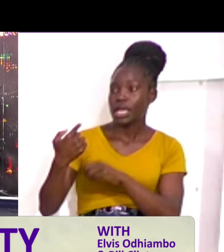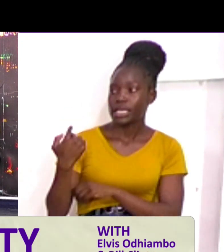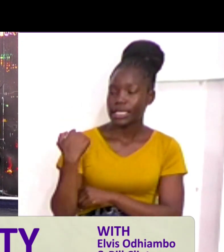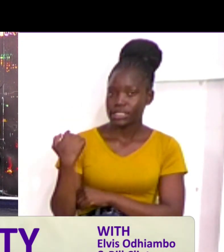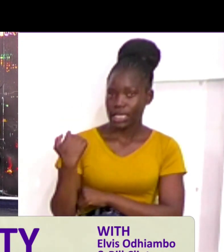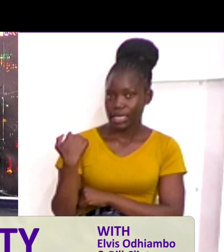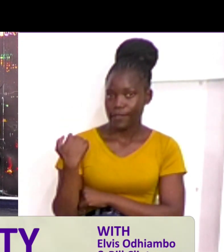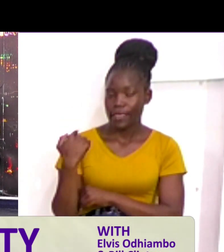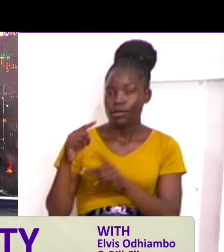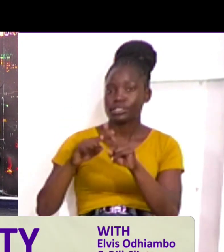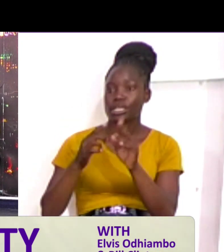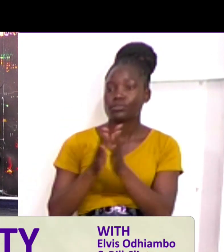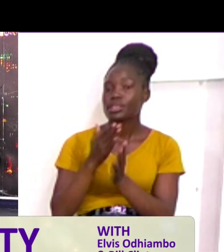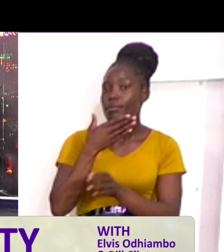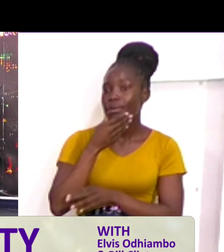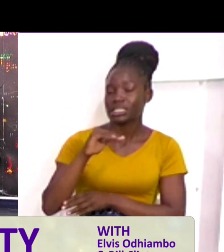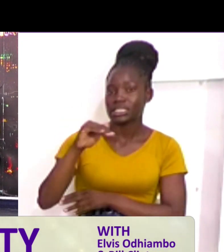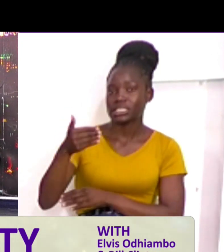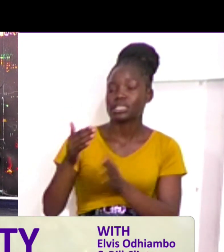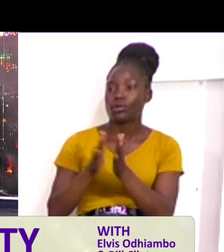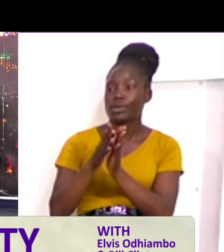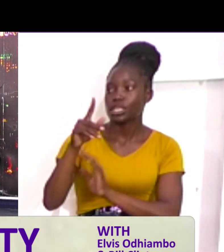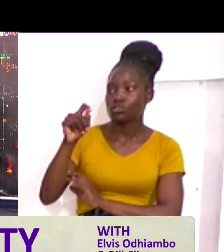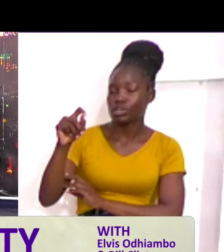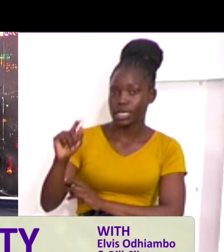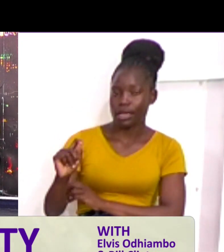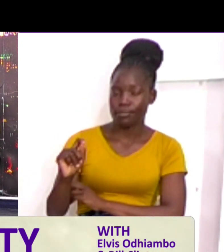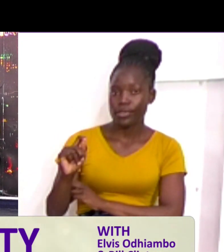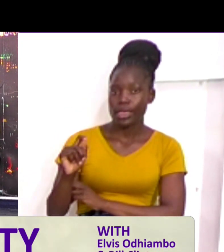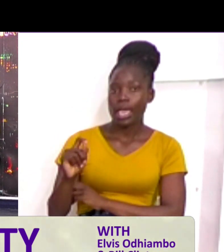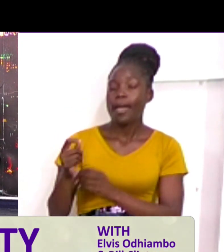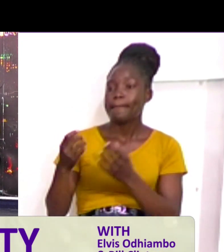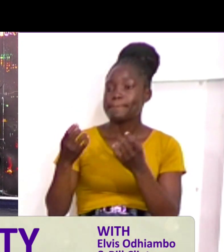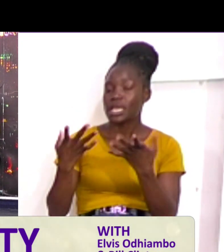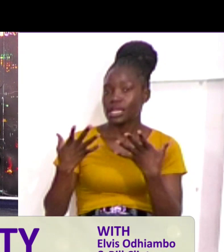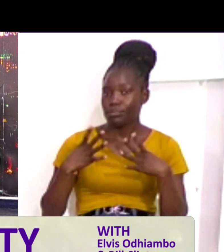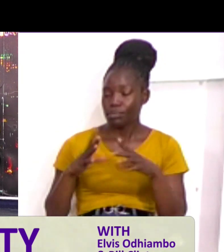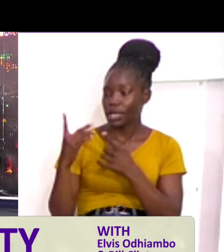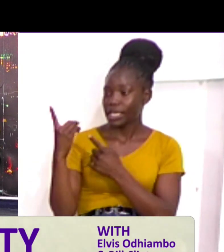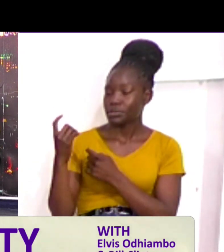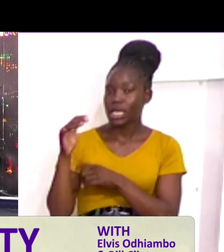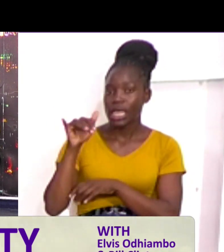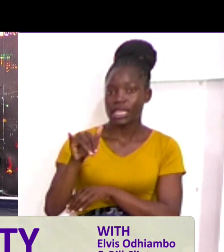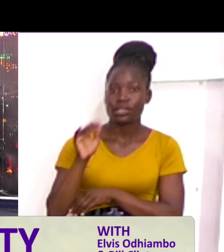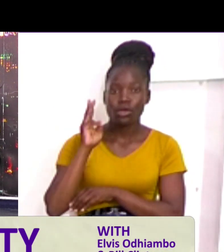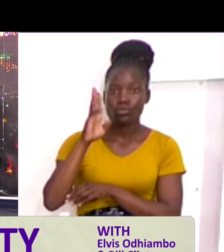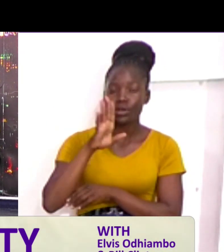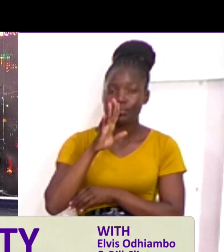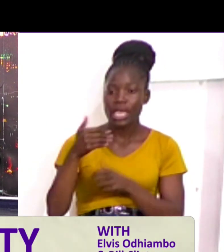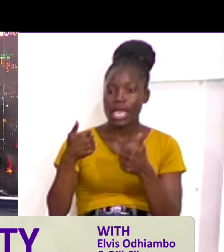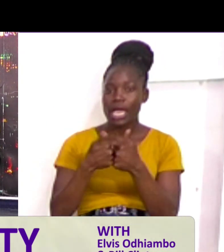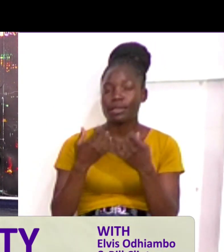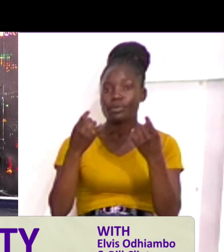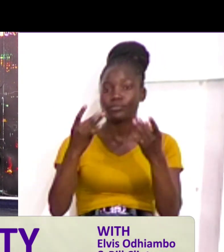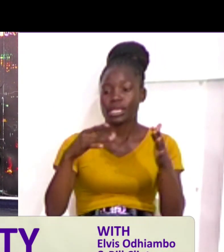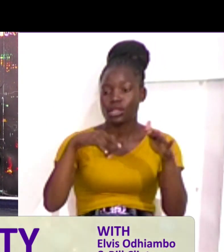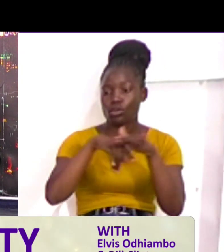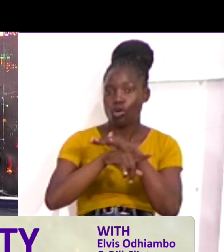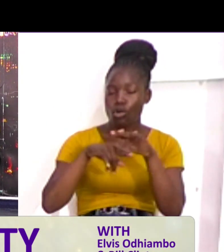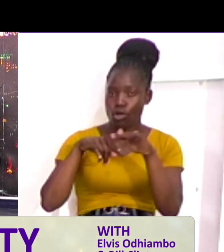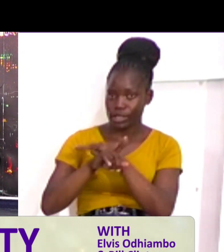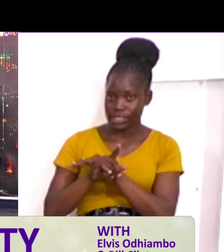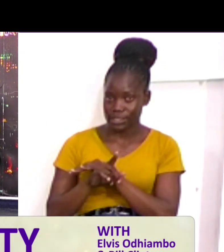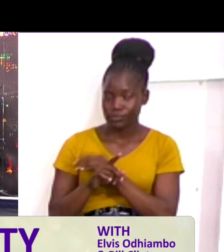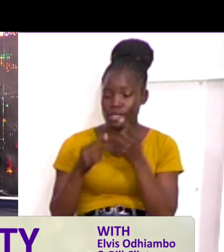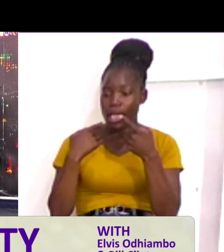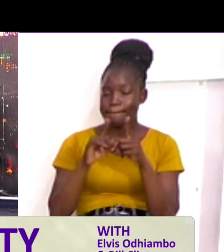Yesterday, let's start with the Manchester City and Tottenham. Of course, many anticipated that it would be a game of many goals, mabao hapa na